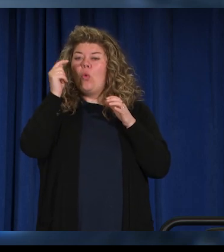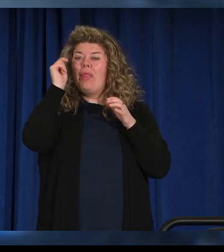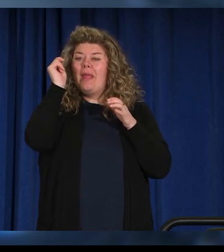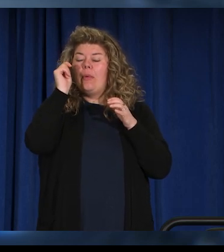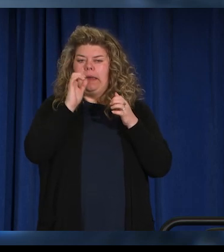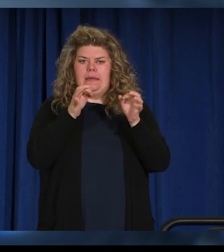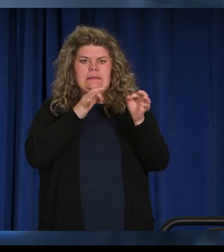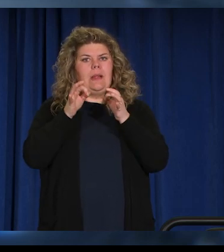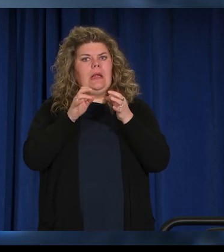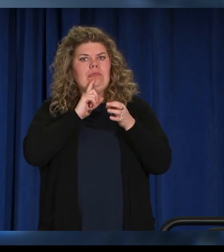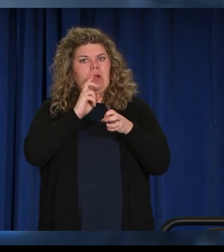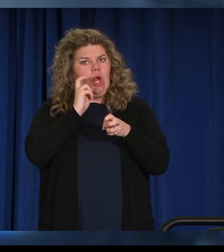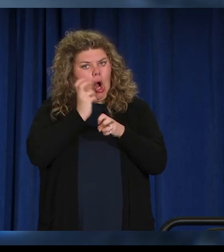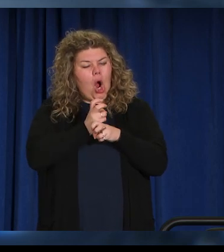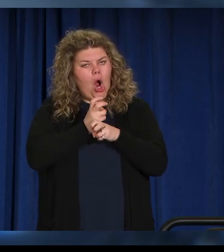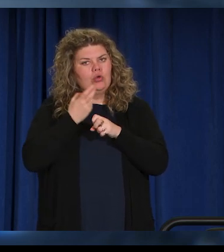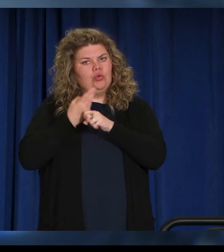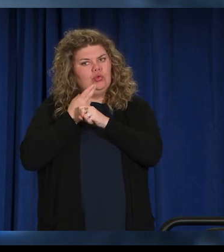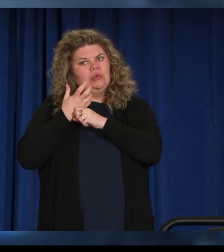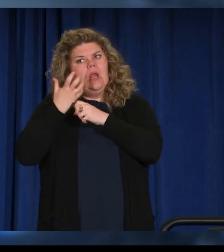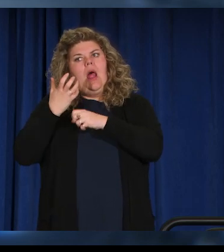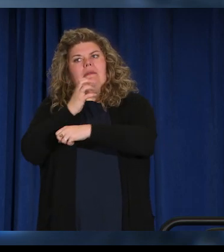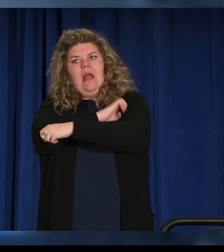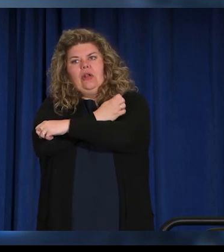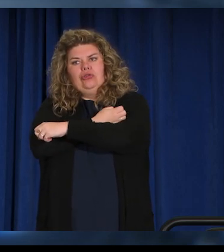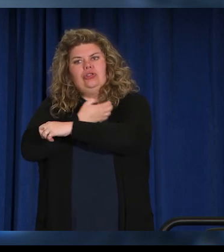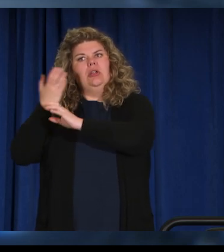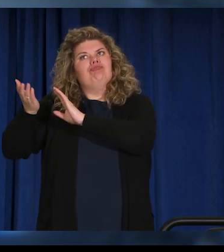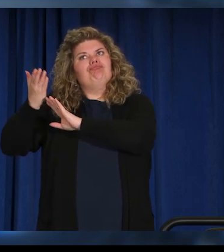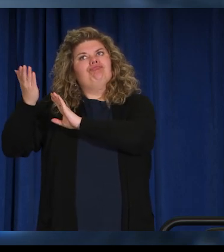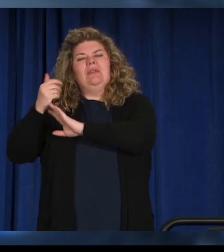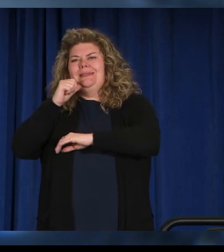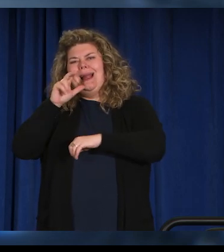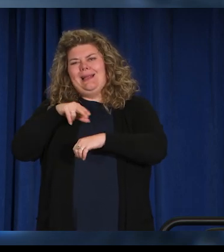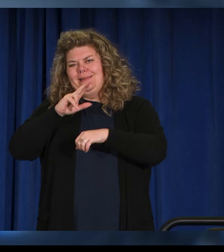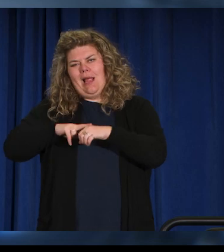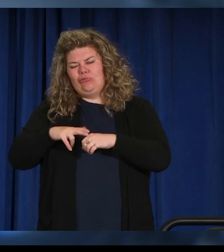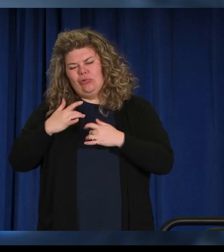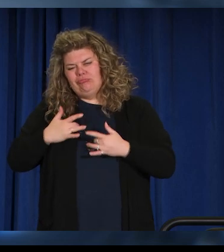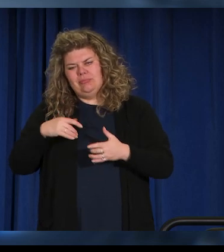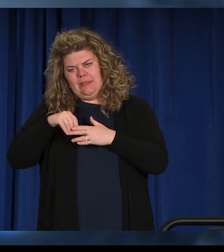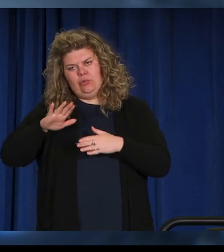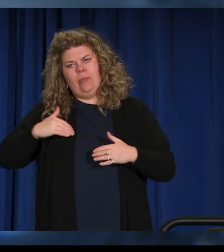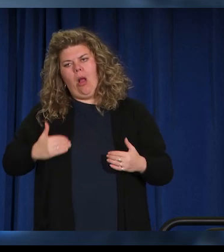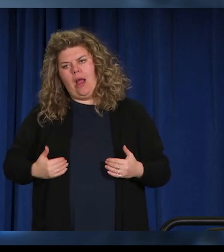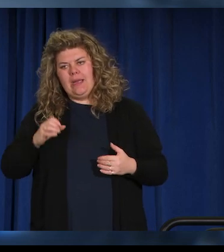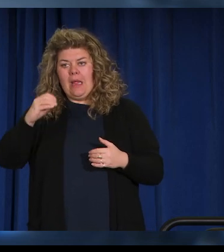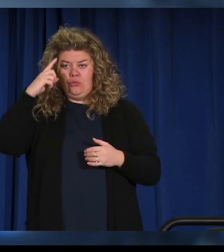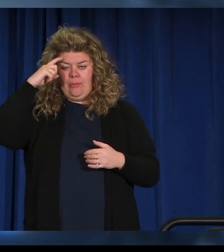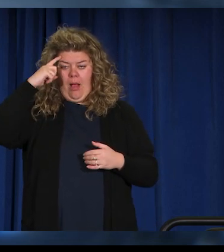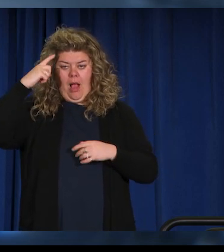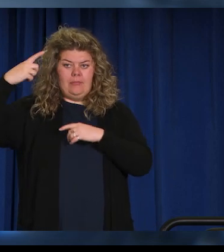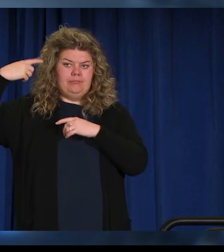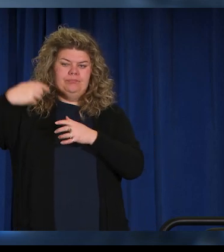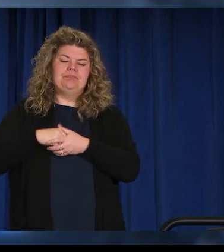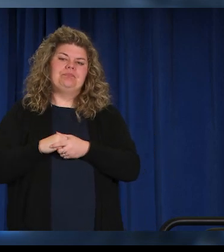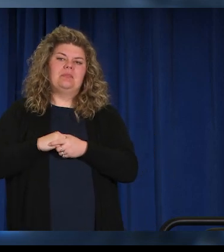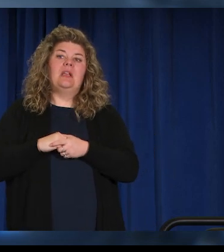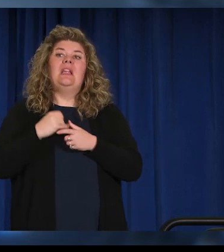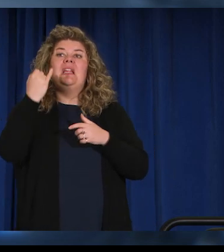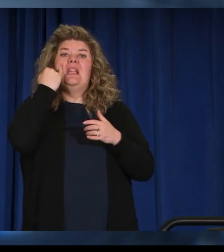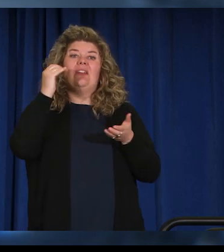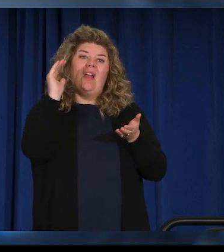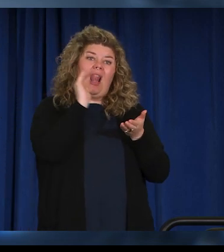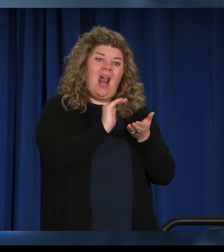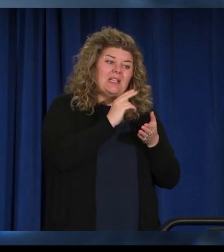of how hard it can really be to exert so much energy that's not natural to our body and our thought process. The less energy or spoons you have, the